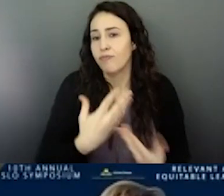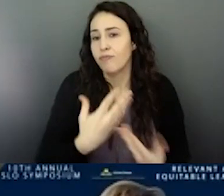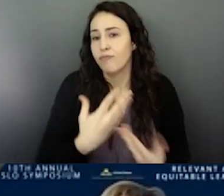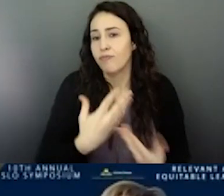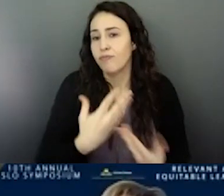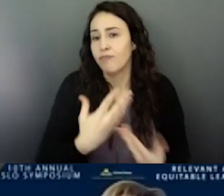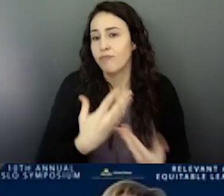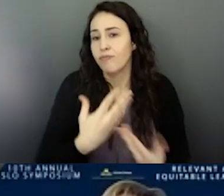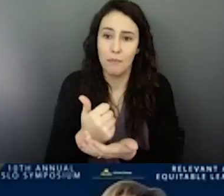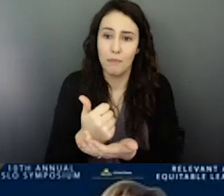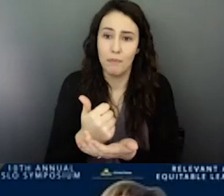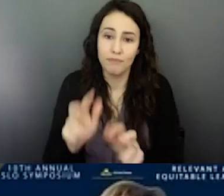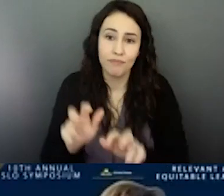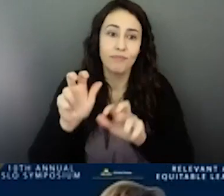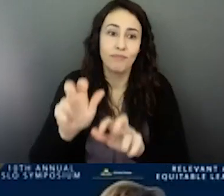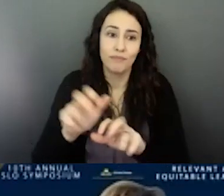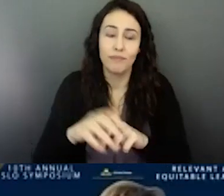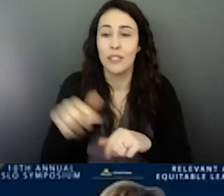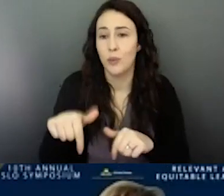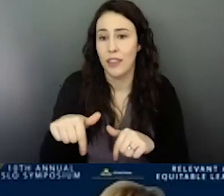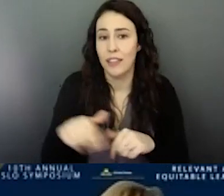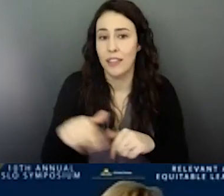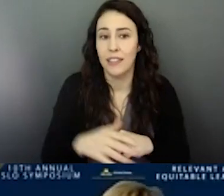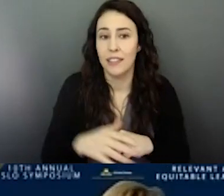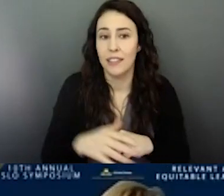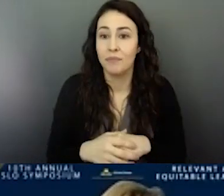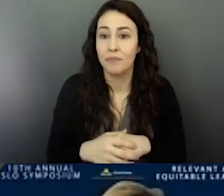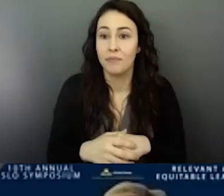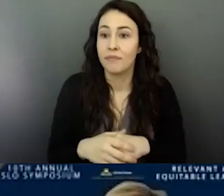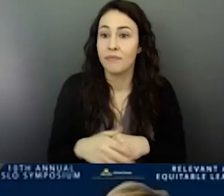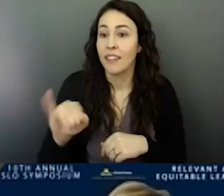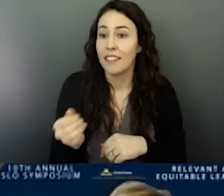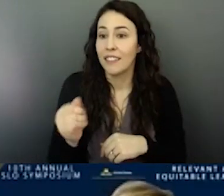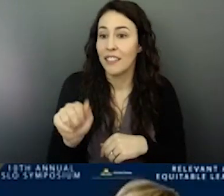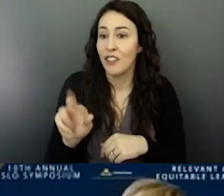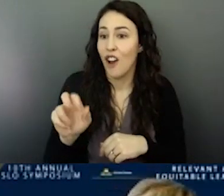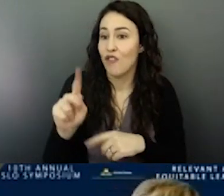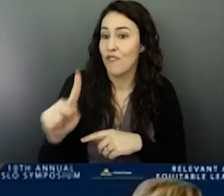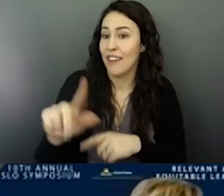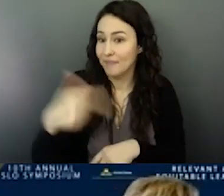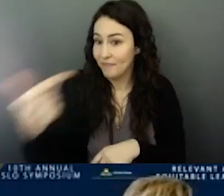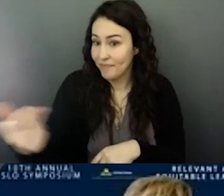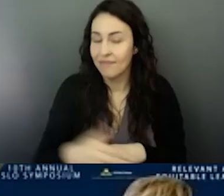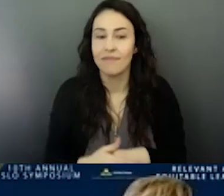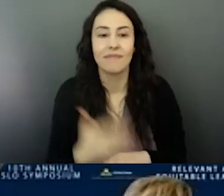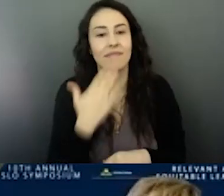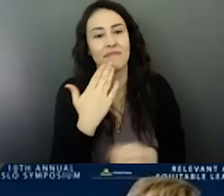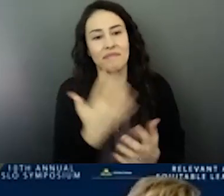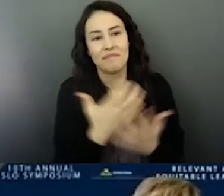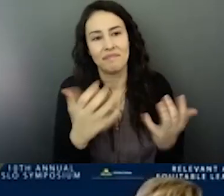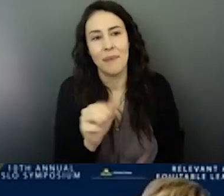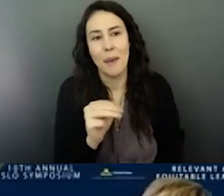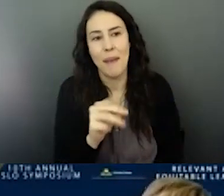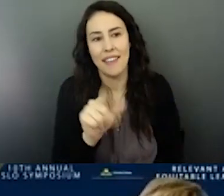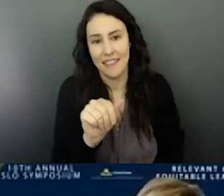today and tomorrow. Yorick, take it away. Thank you very much, Amanda. And with that, let's